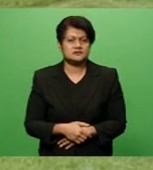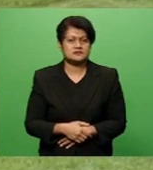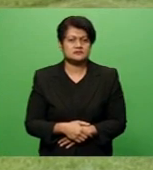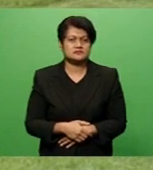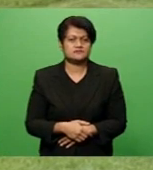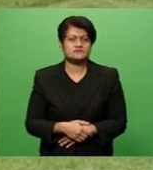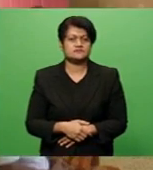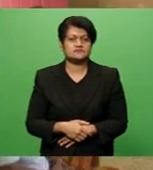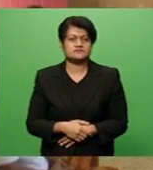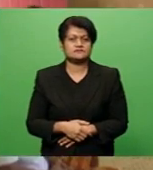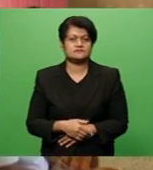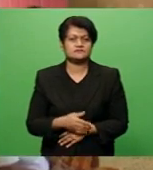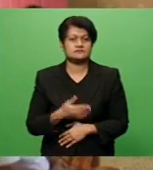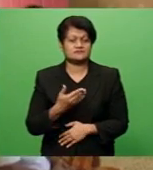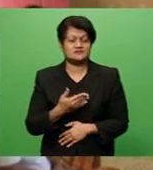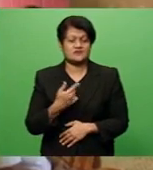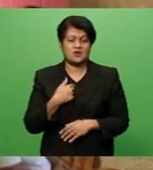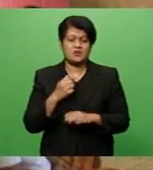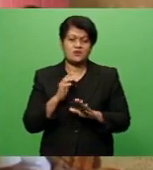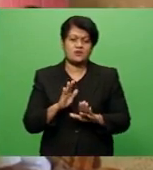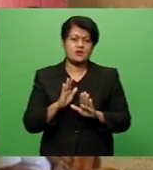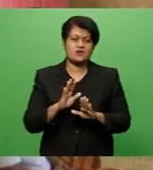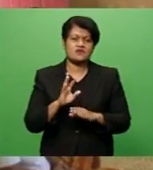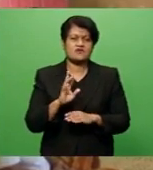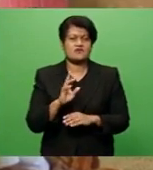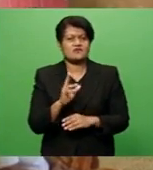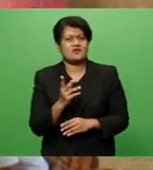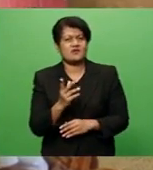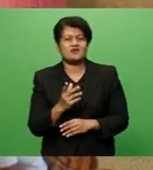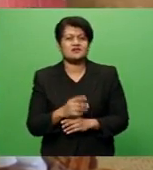and we're just waiting for some